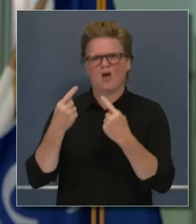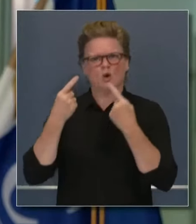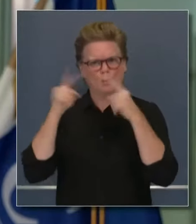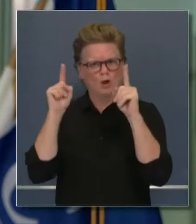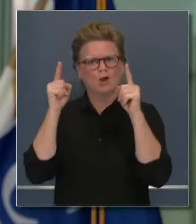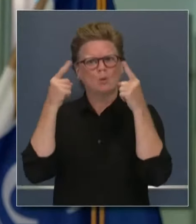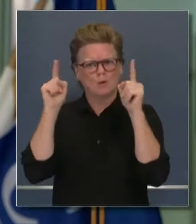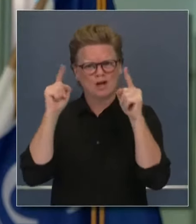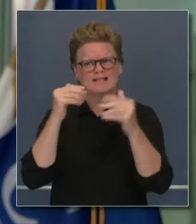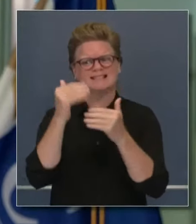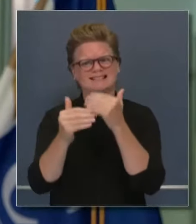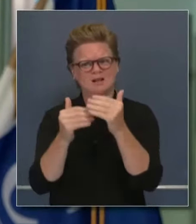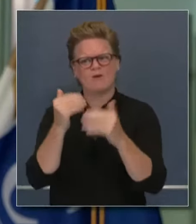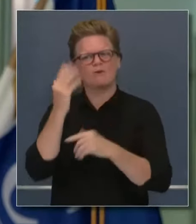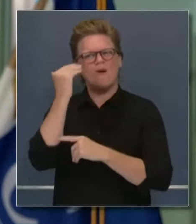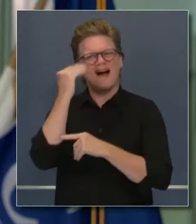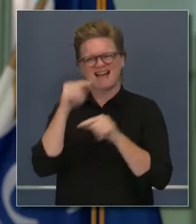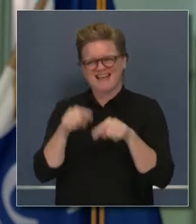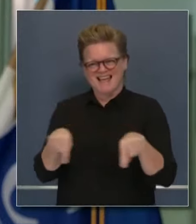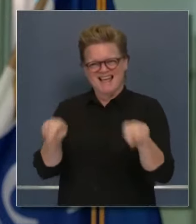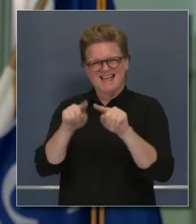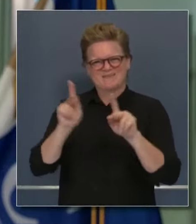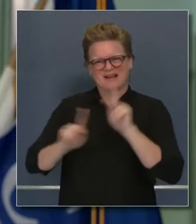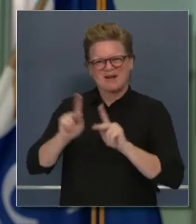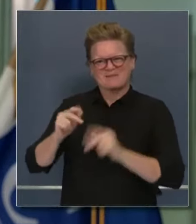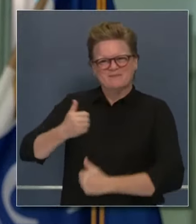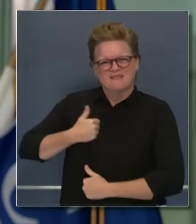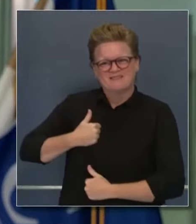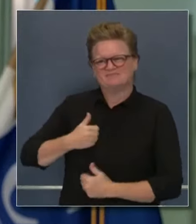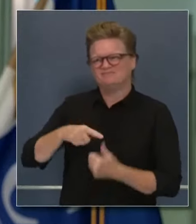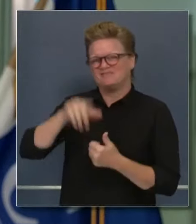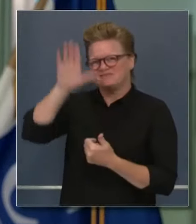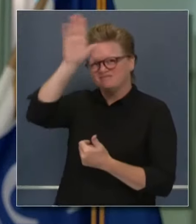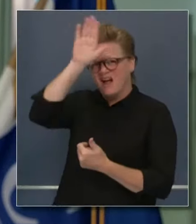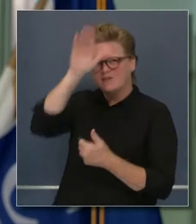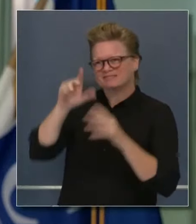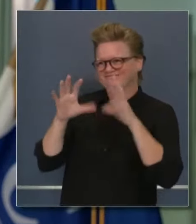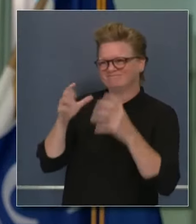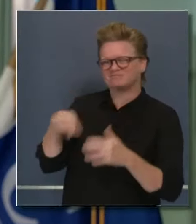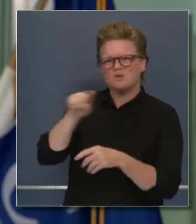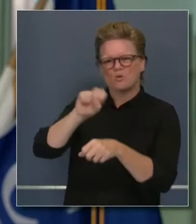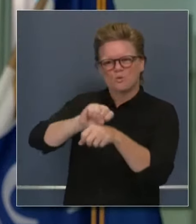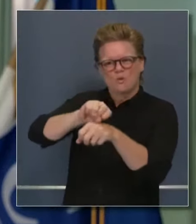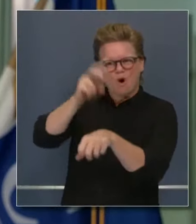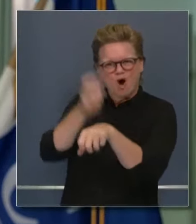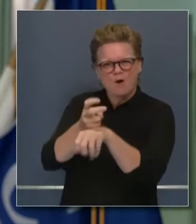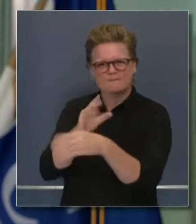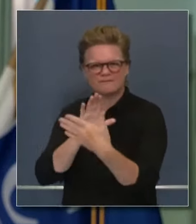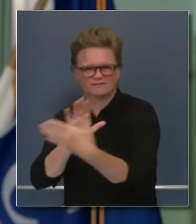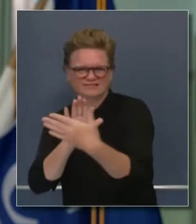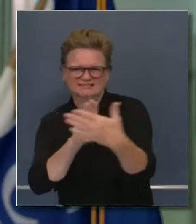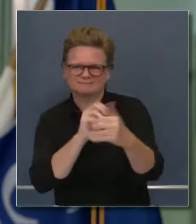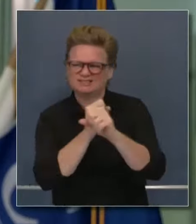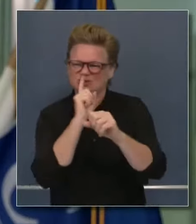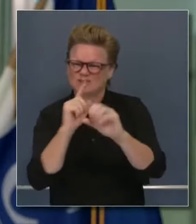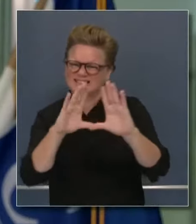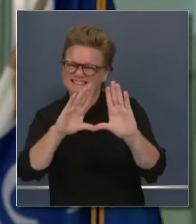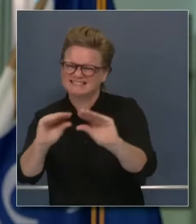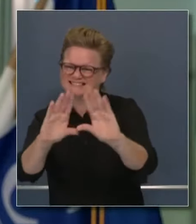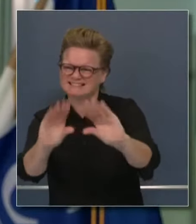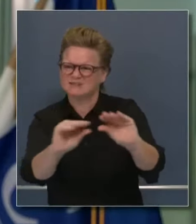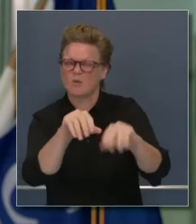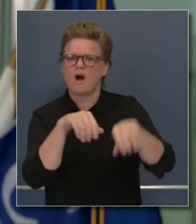the men and women in uniform that are on the front lines representing mutual aid from those states and from